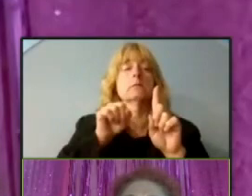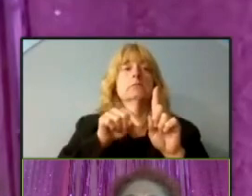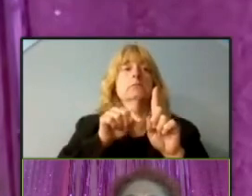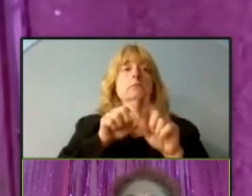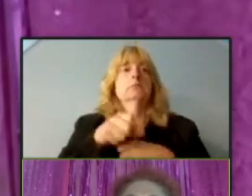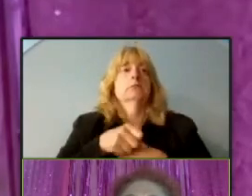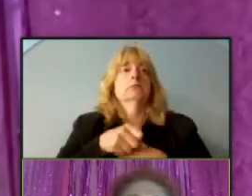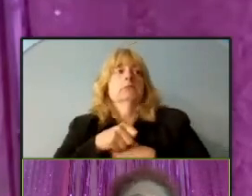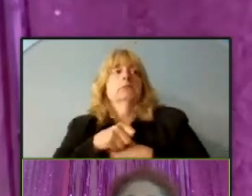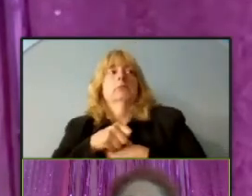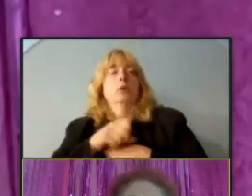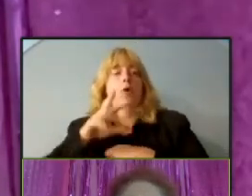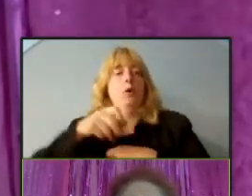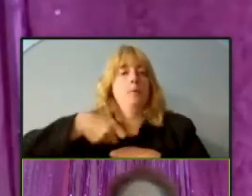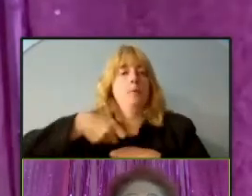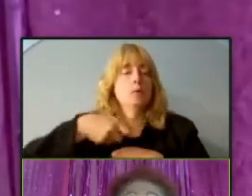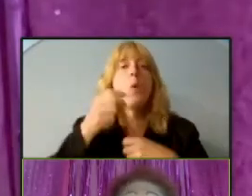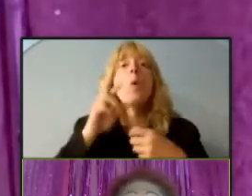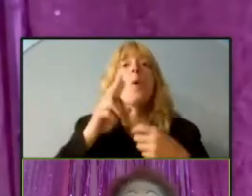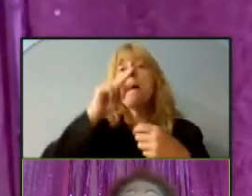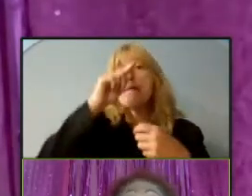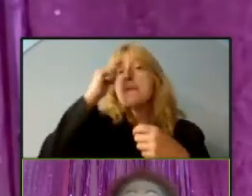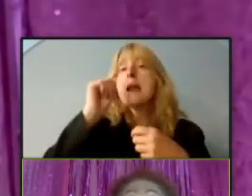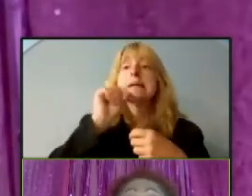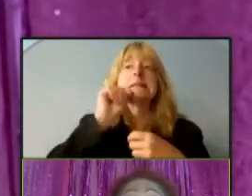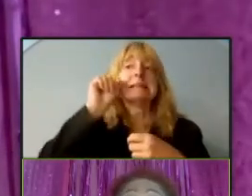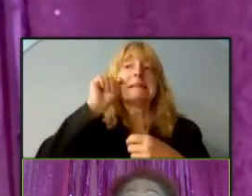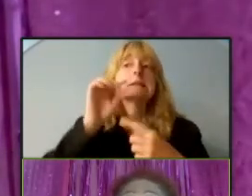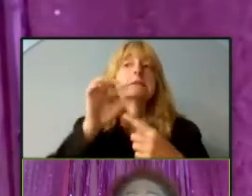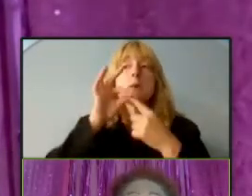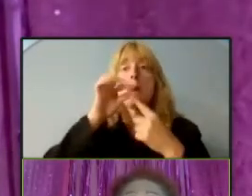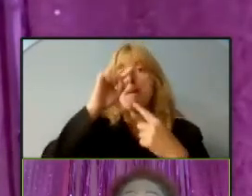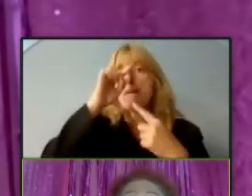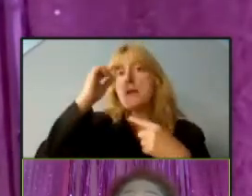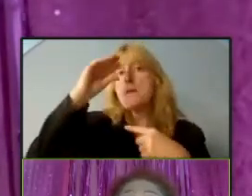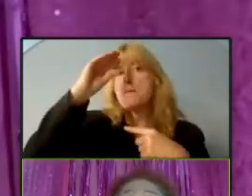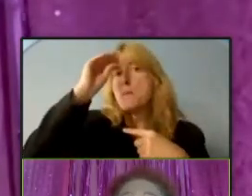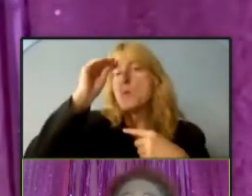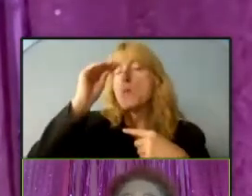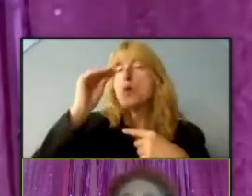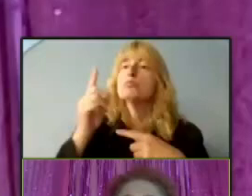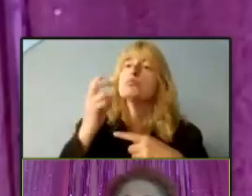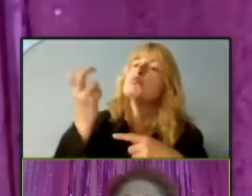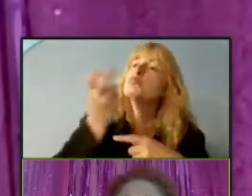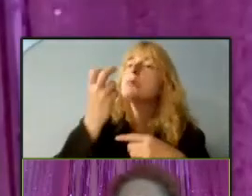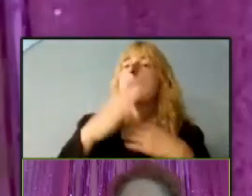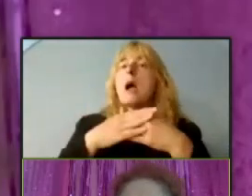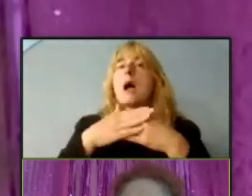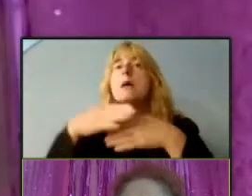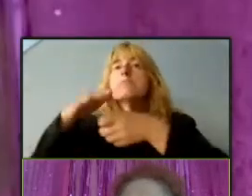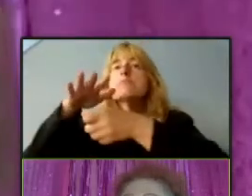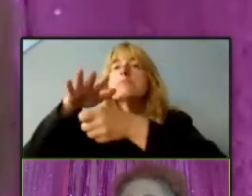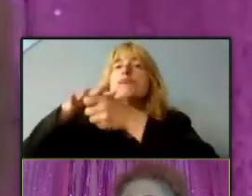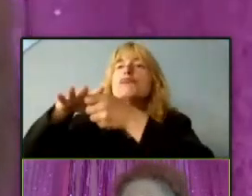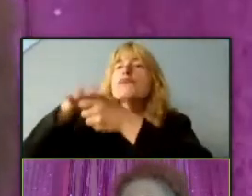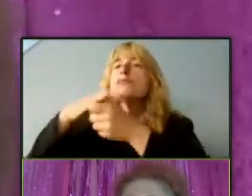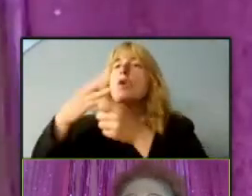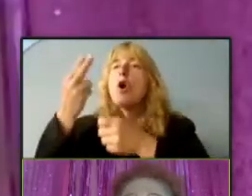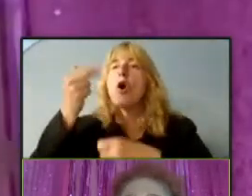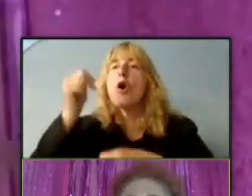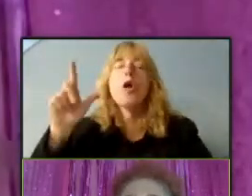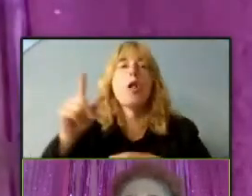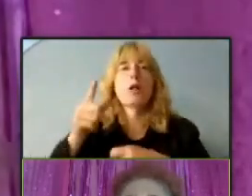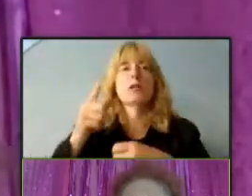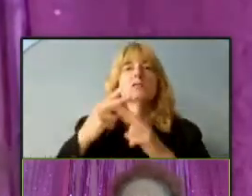what about Black teenagers, particularly Black boys, hanging out at the local mall? They're considered to be a gang or